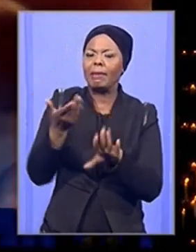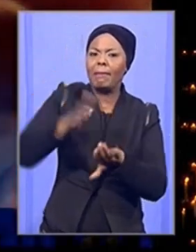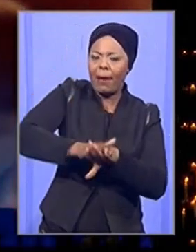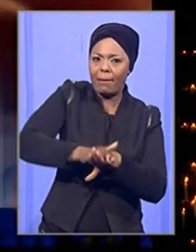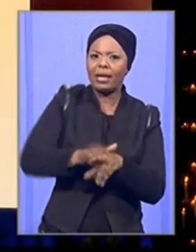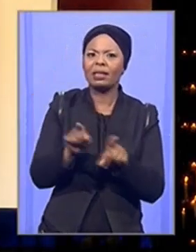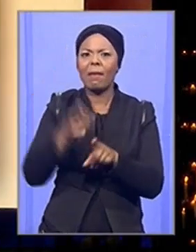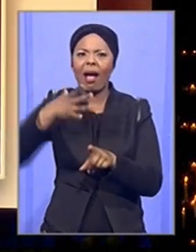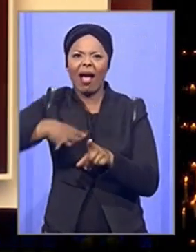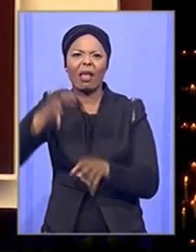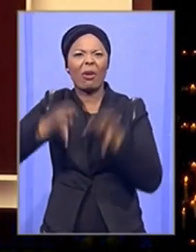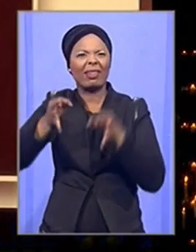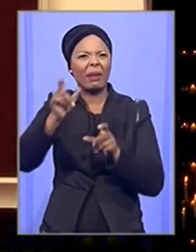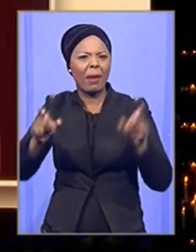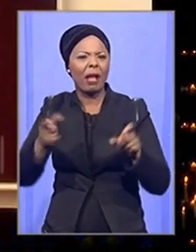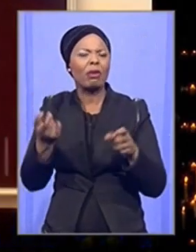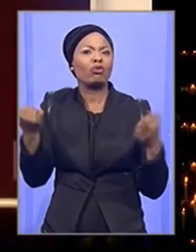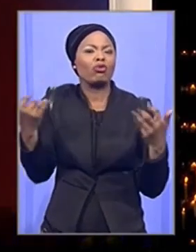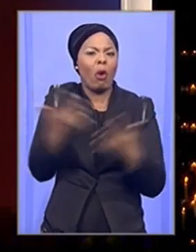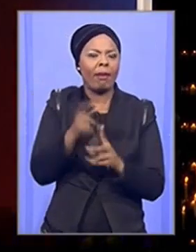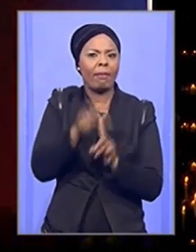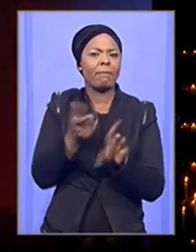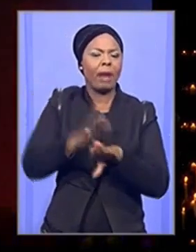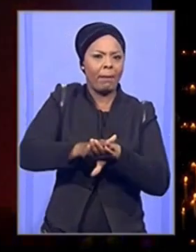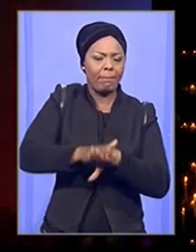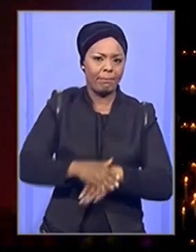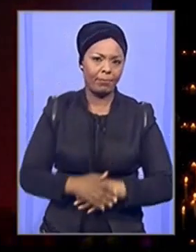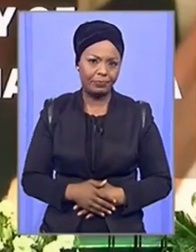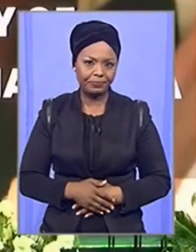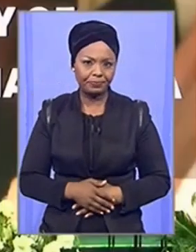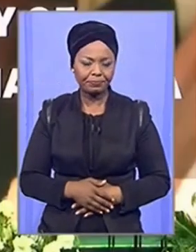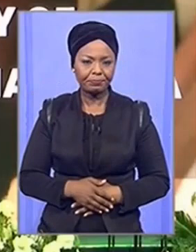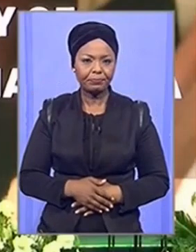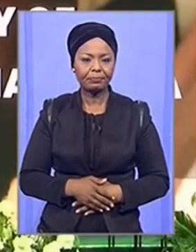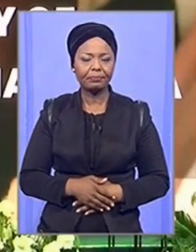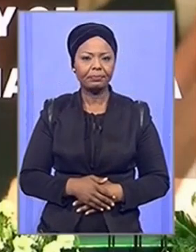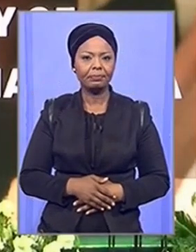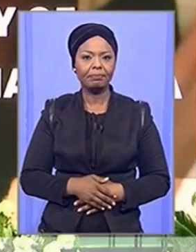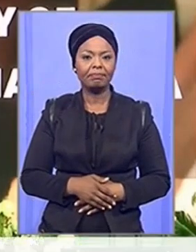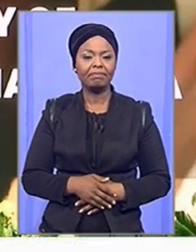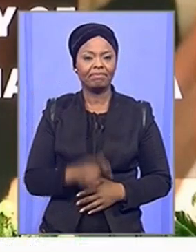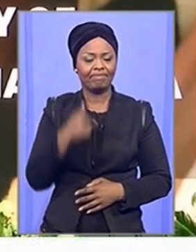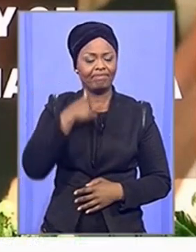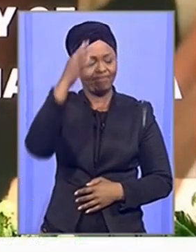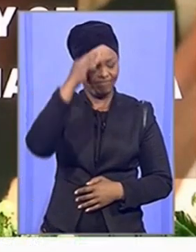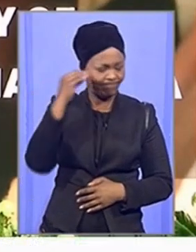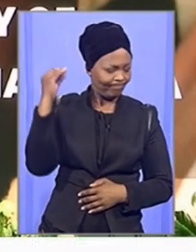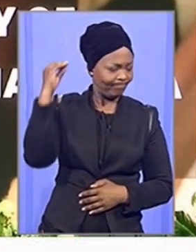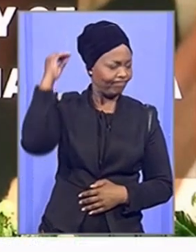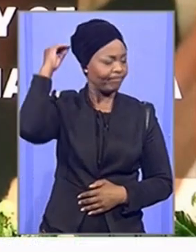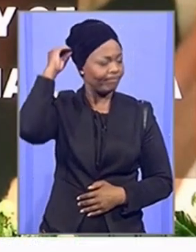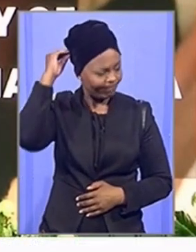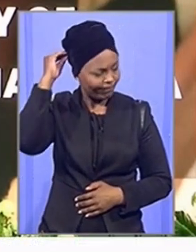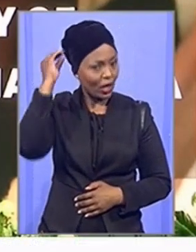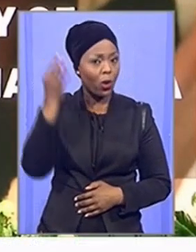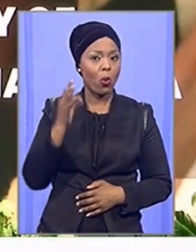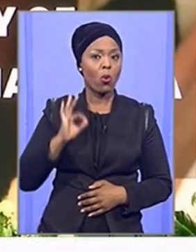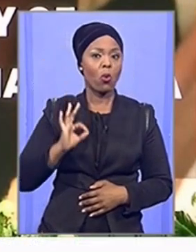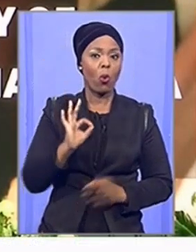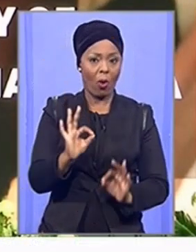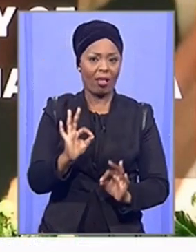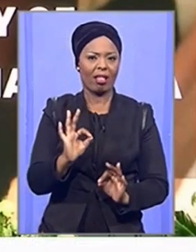ba dipolitiki. As Martin Luther King correctly captured it, only